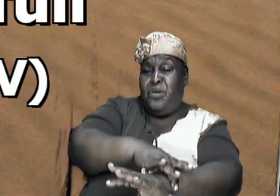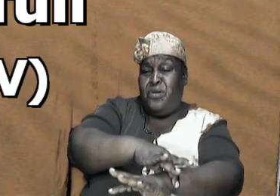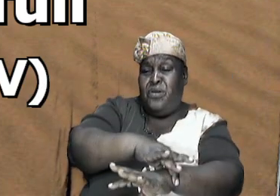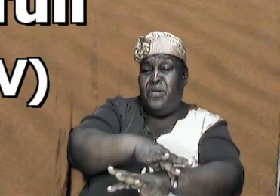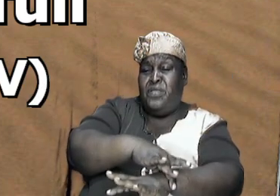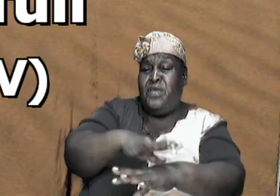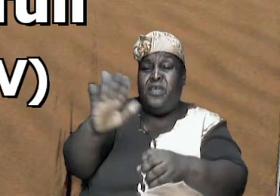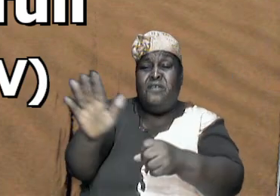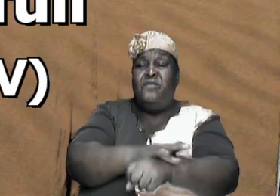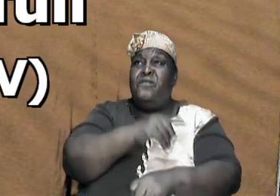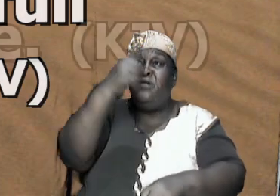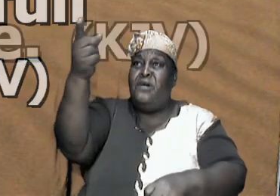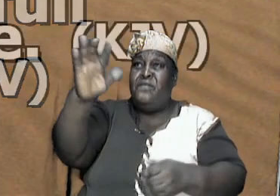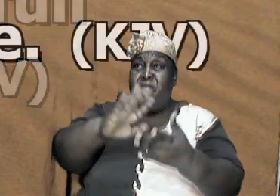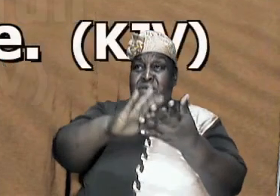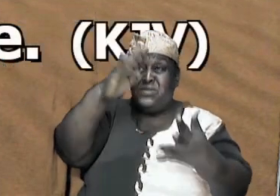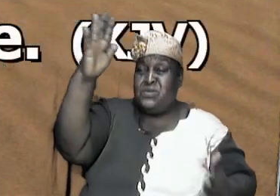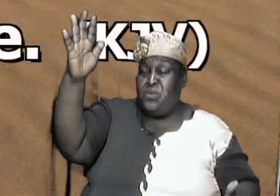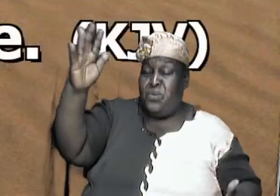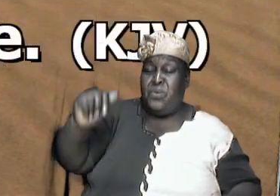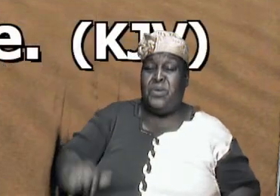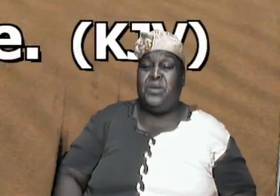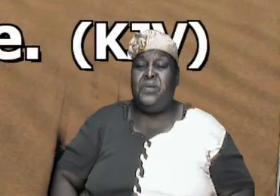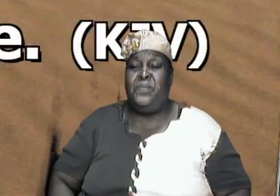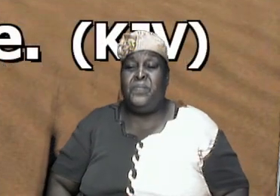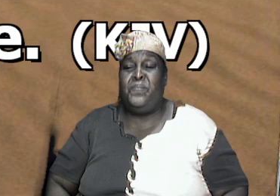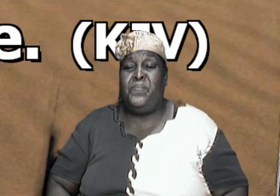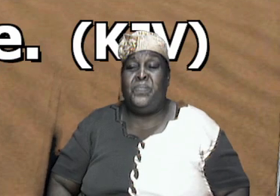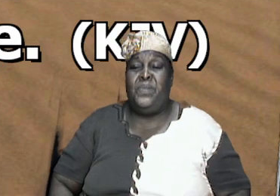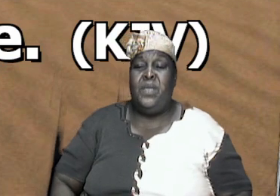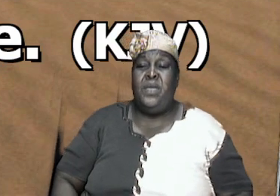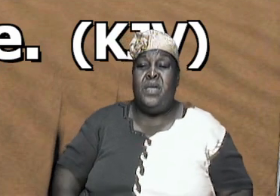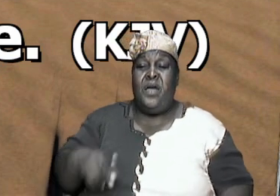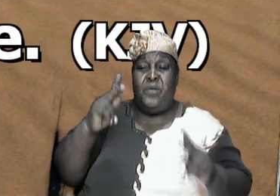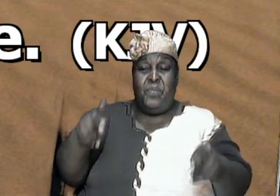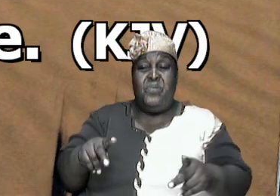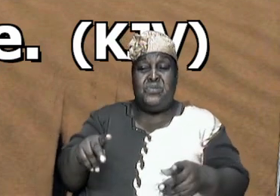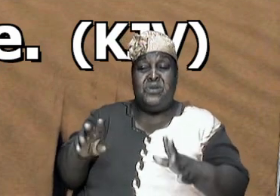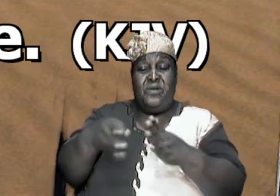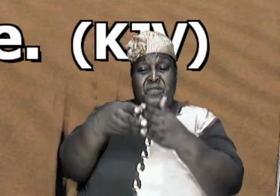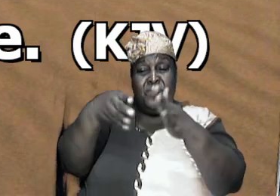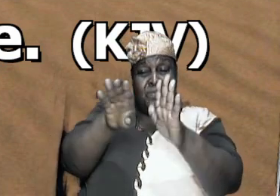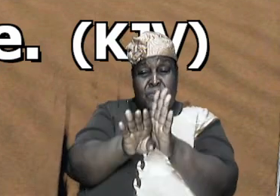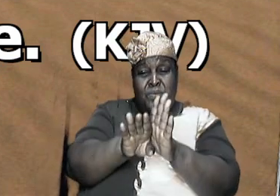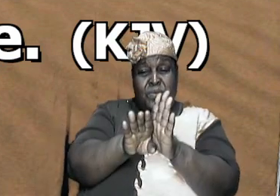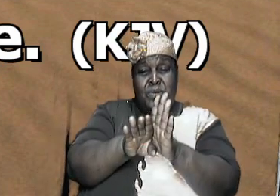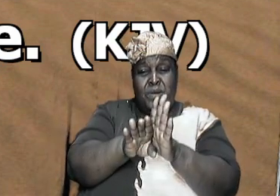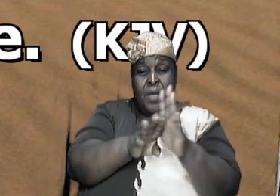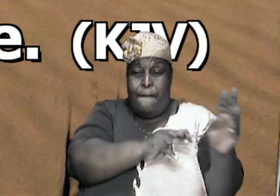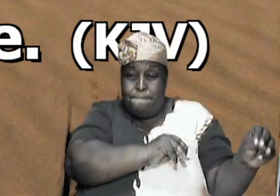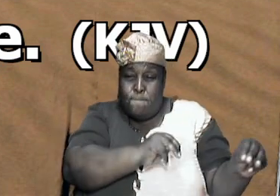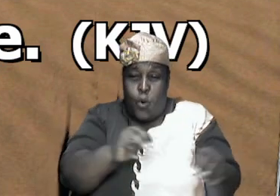of his glory. Verse 4 says, and the post of the door